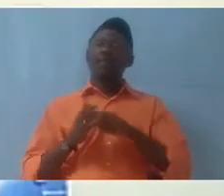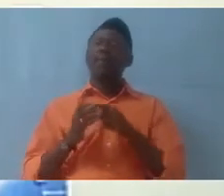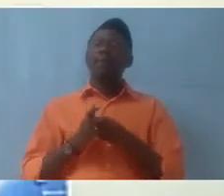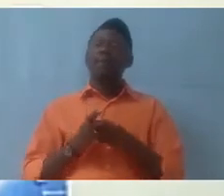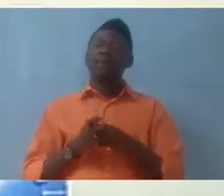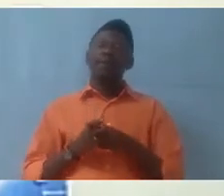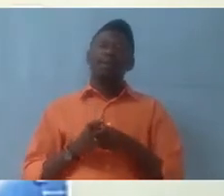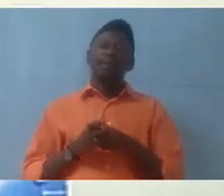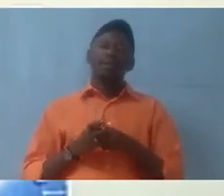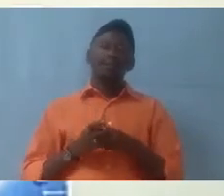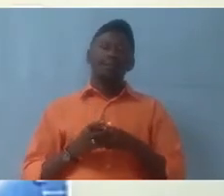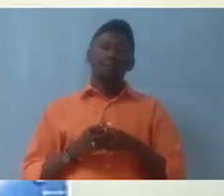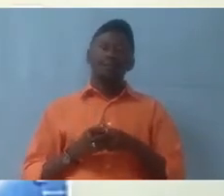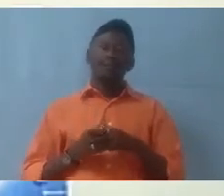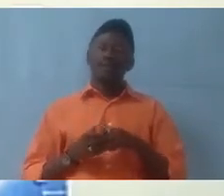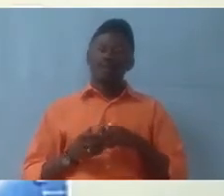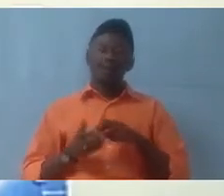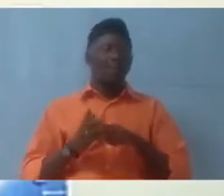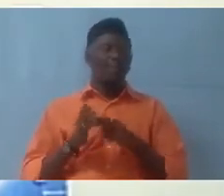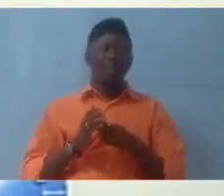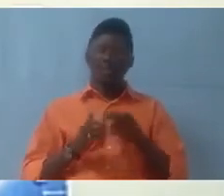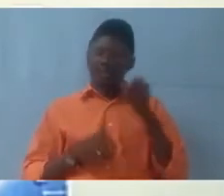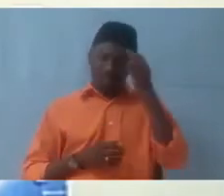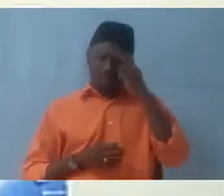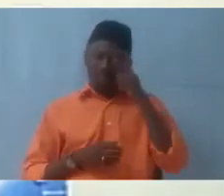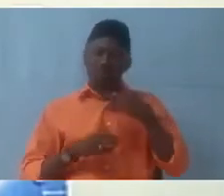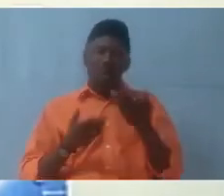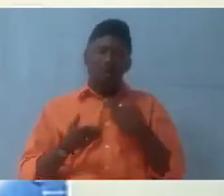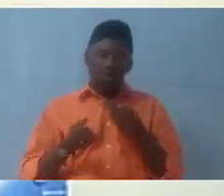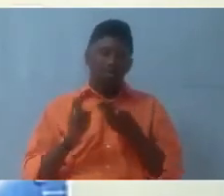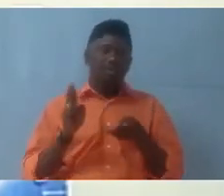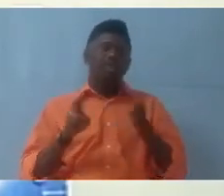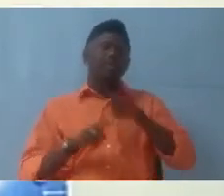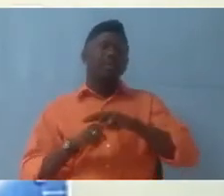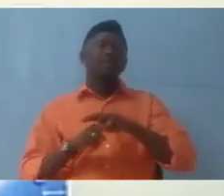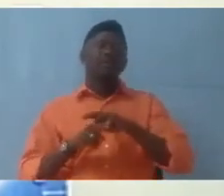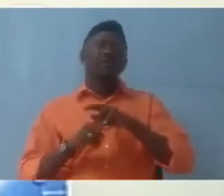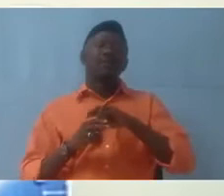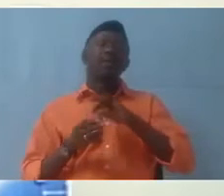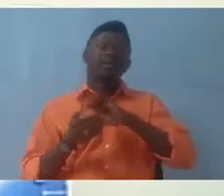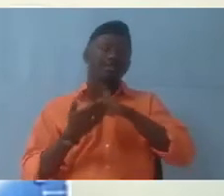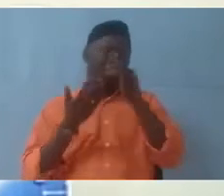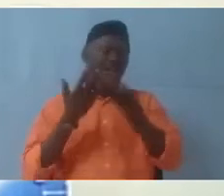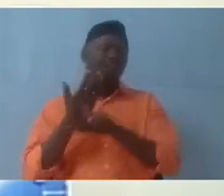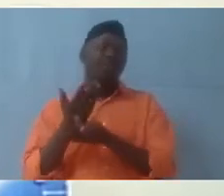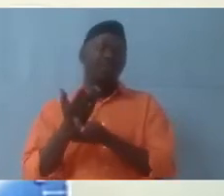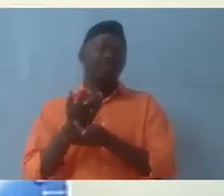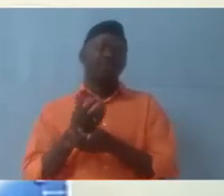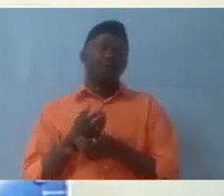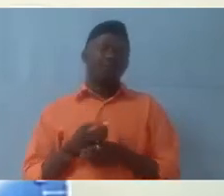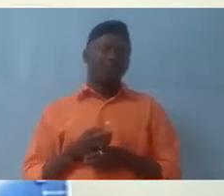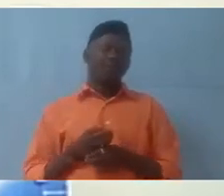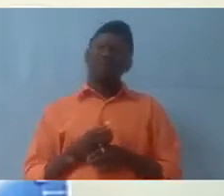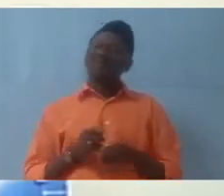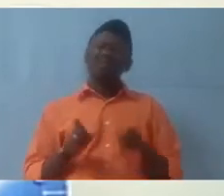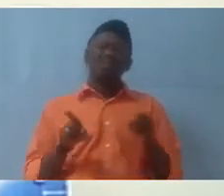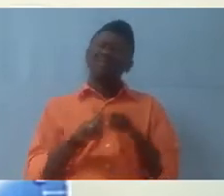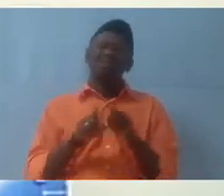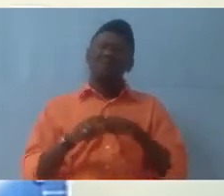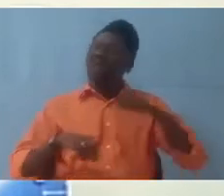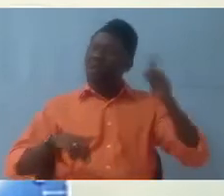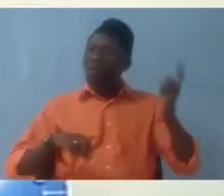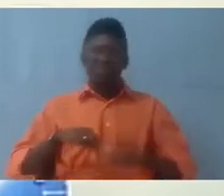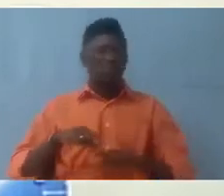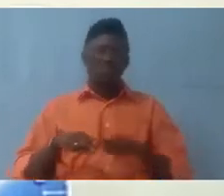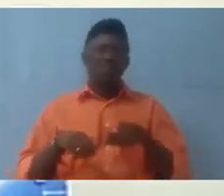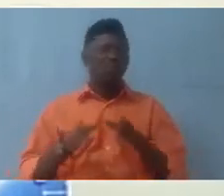reason why I was transferred. Lool nak motax ñu tali ma toxal. And so it was more of a punishment to me. Danaka dal melni dañ ma don